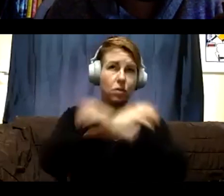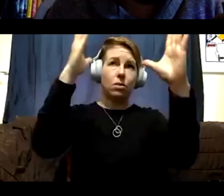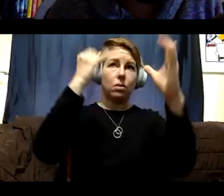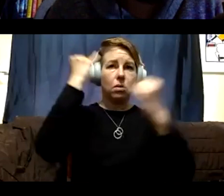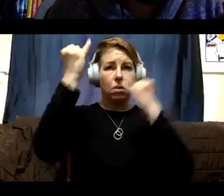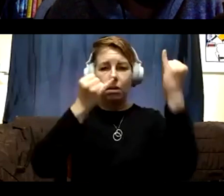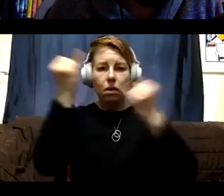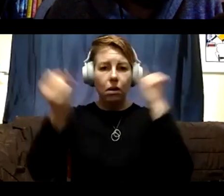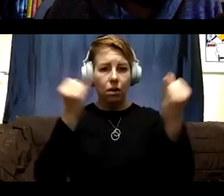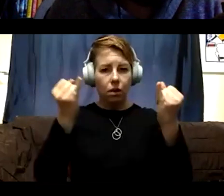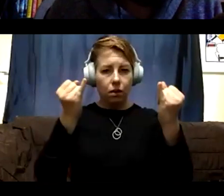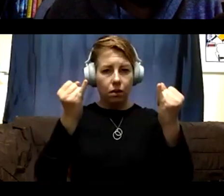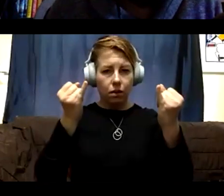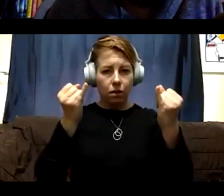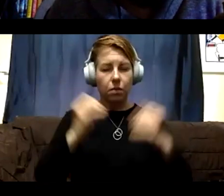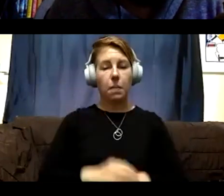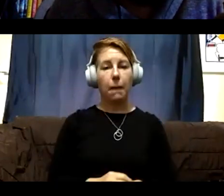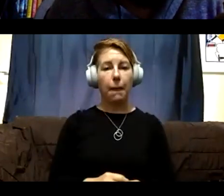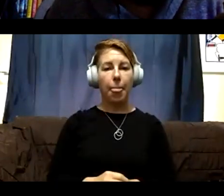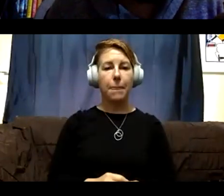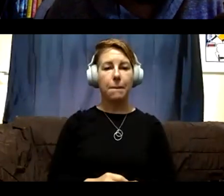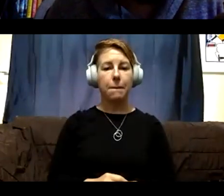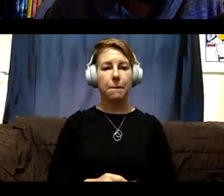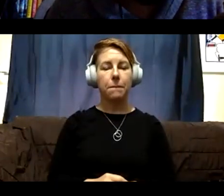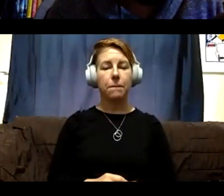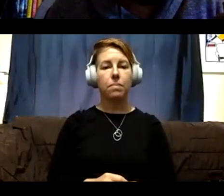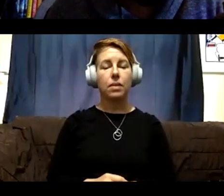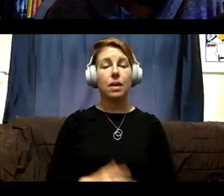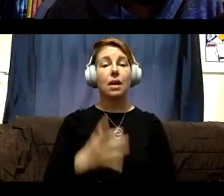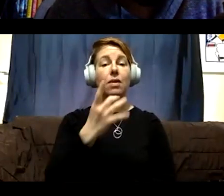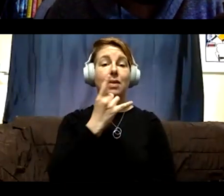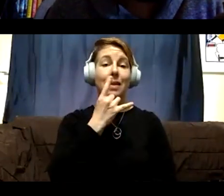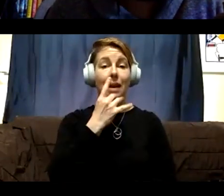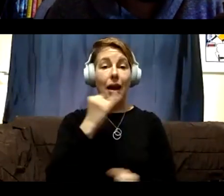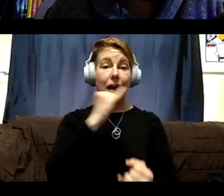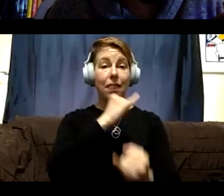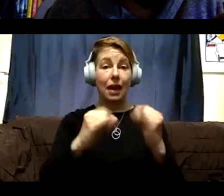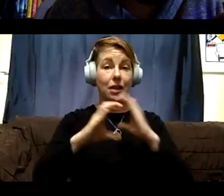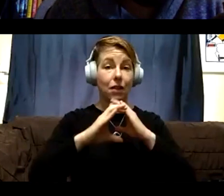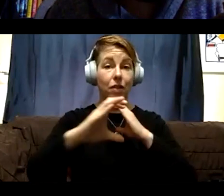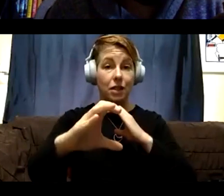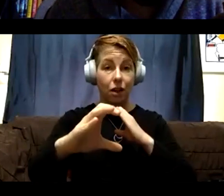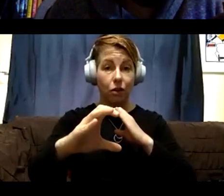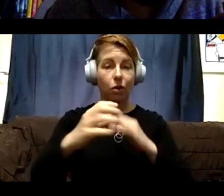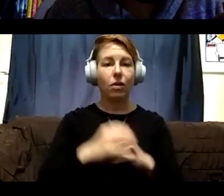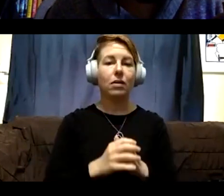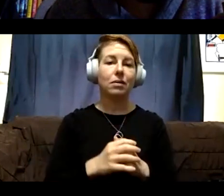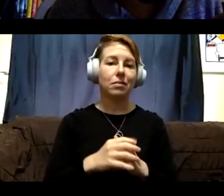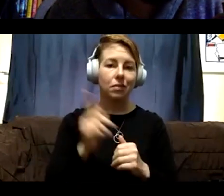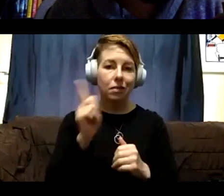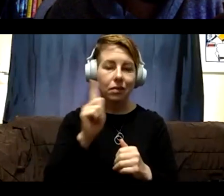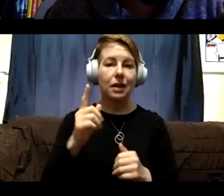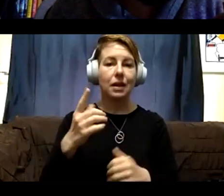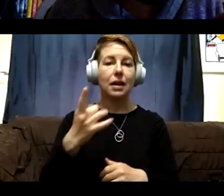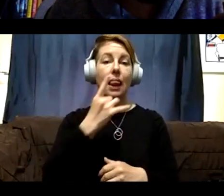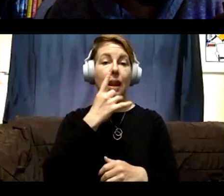the sole item of liberation. The light at the end of the tunnel, brought to you by lamps that have been hung up in the